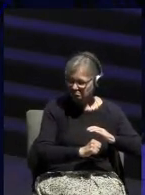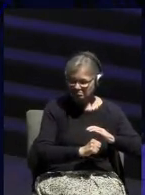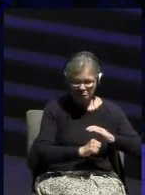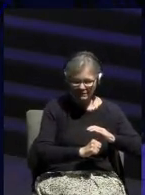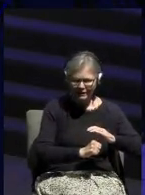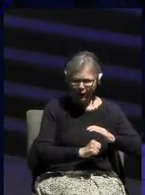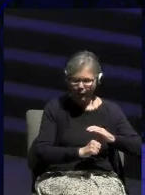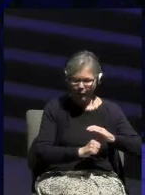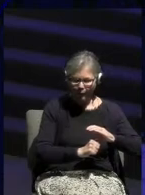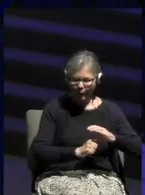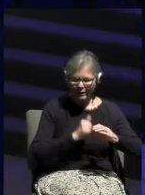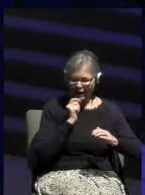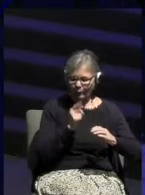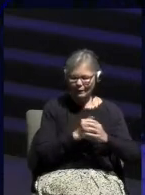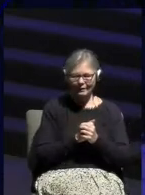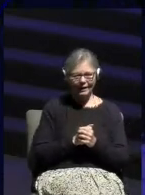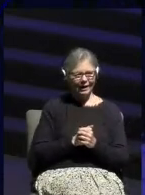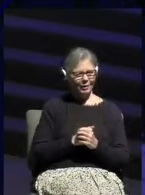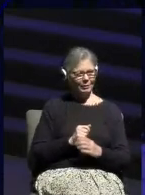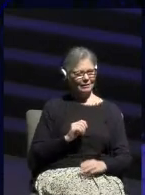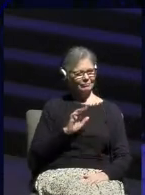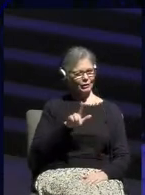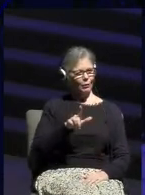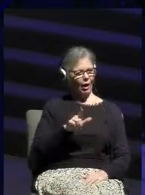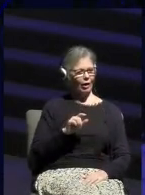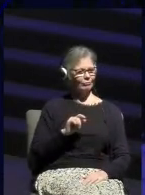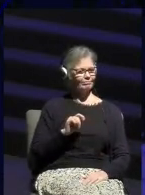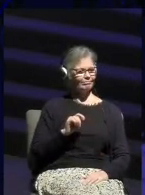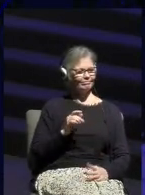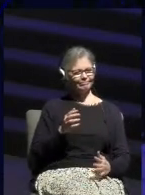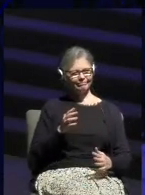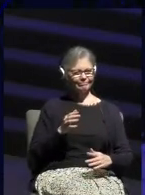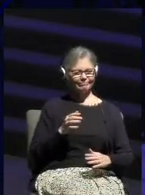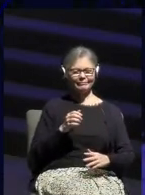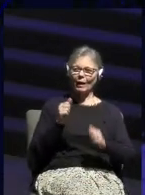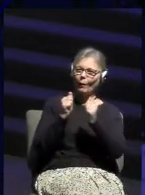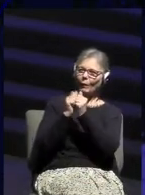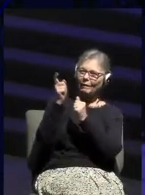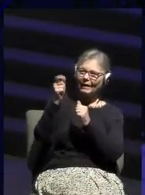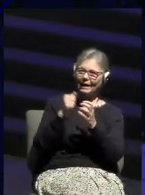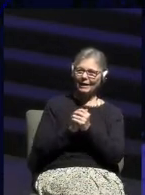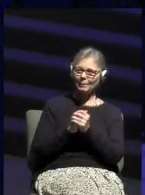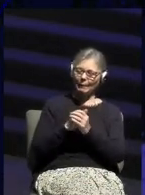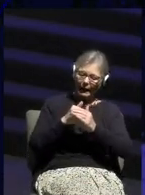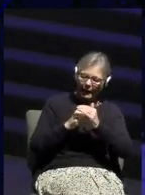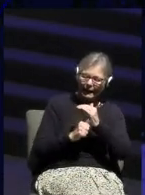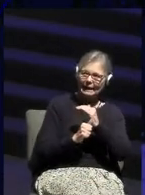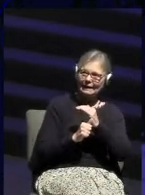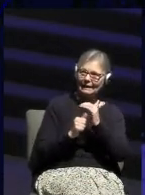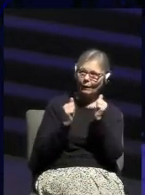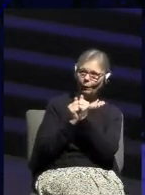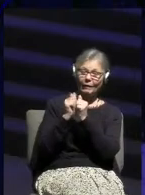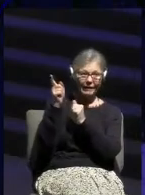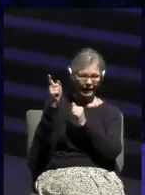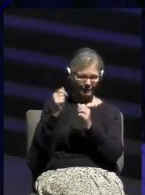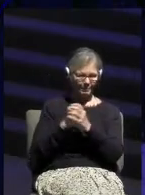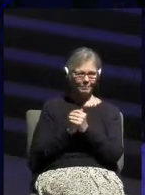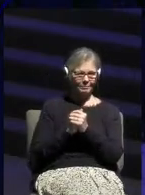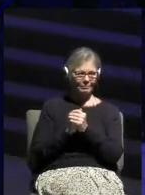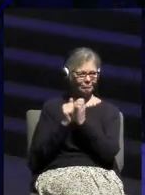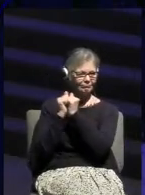in the human sense, but we are under Him, hidden in Him.